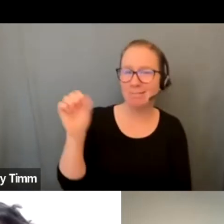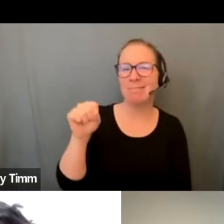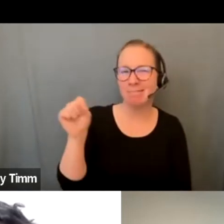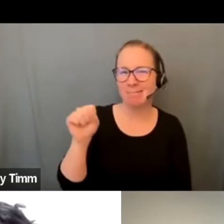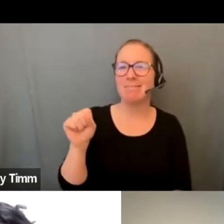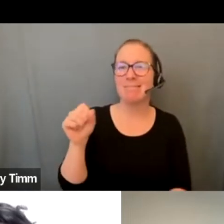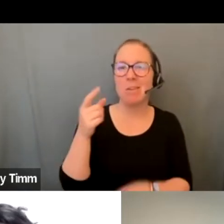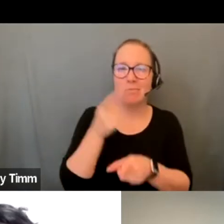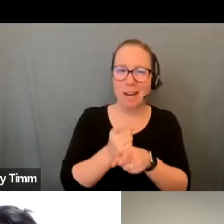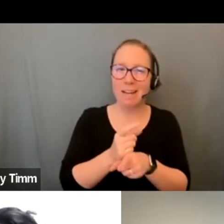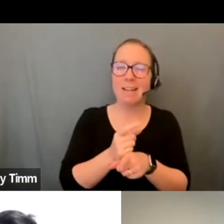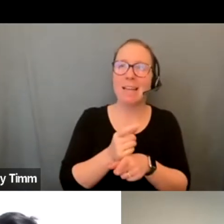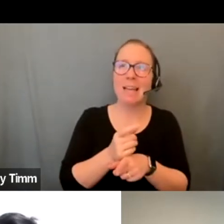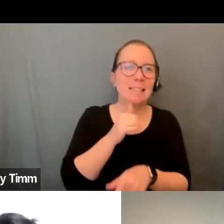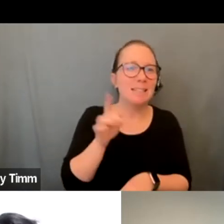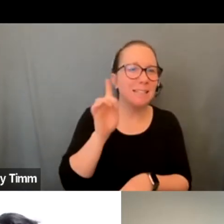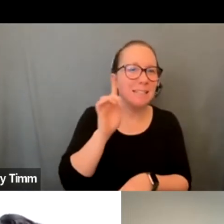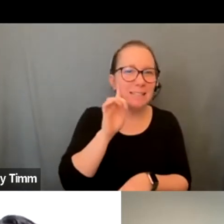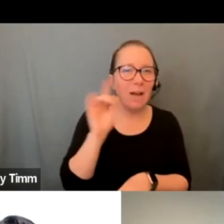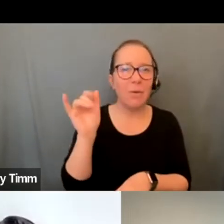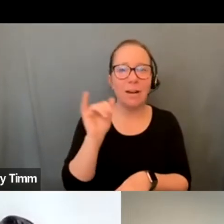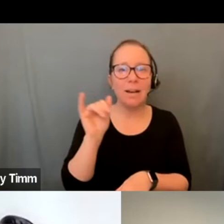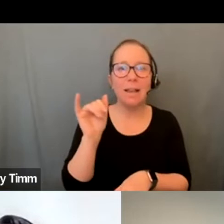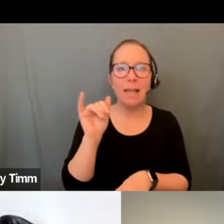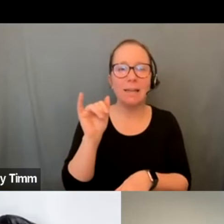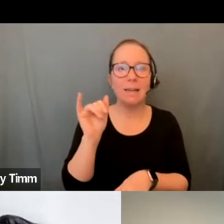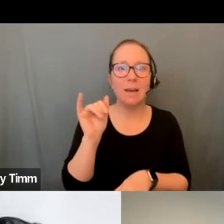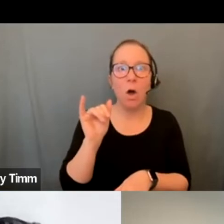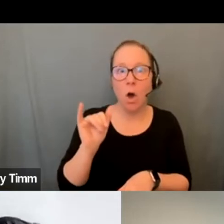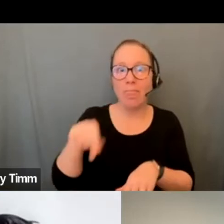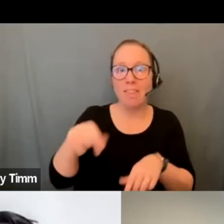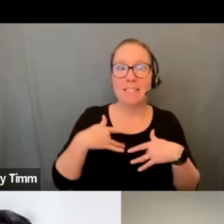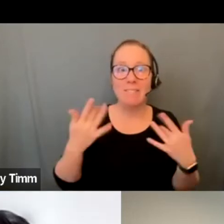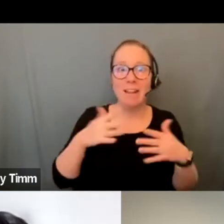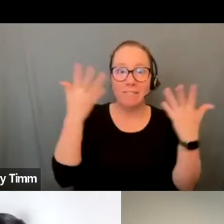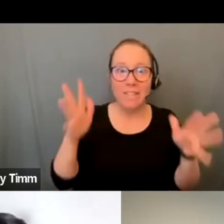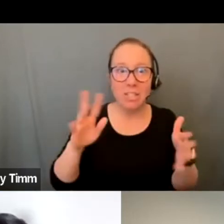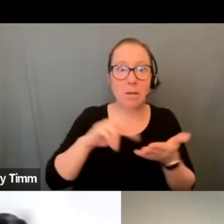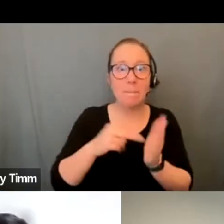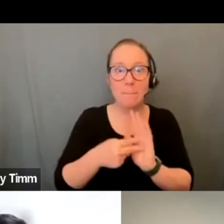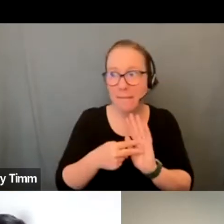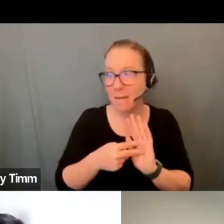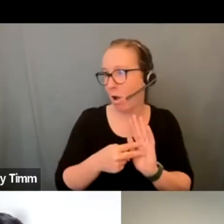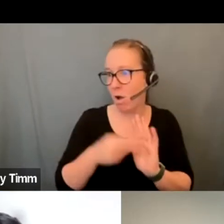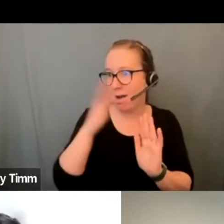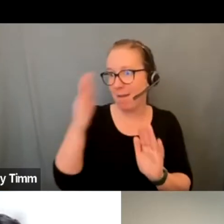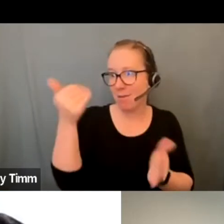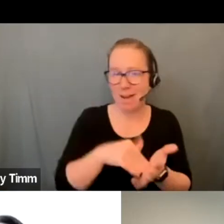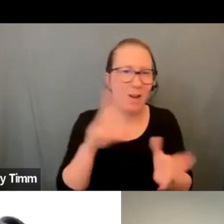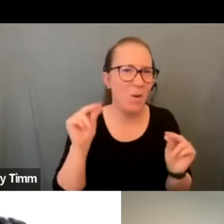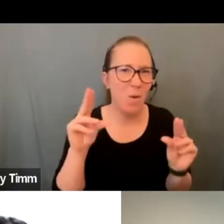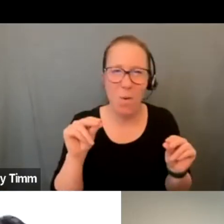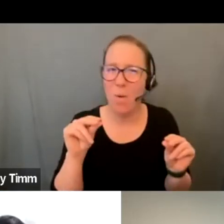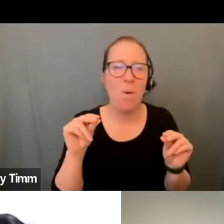kind of event that is a train leaving the station never to come back. So it's not asking for a train ticket and then missing your chance. This